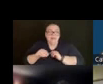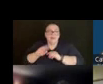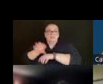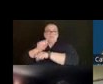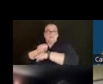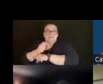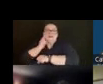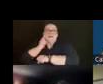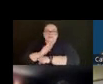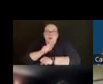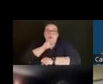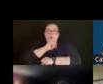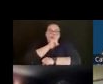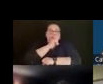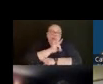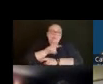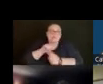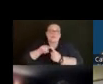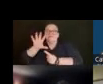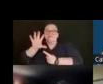disabilities ages 18 to 59.